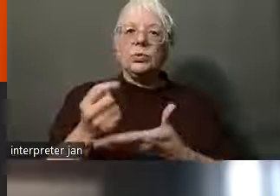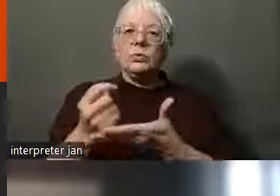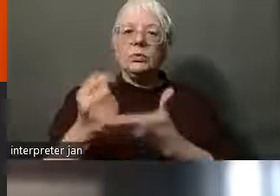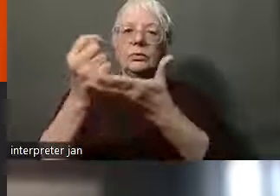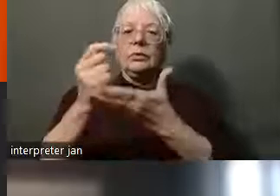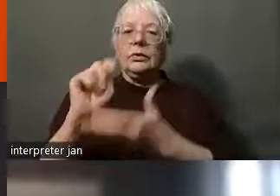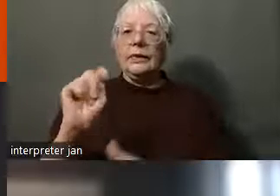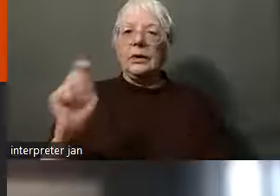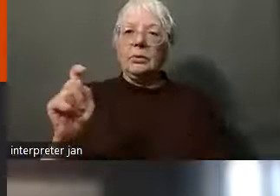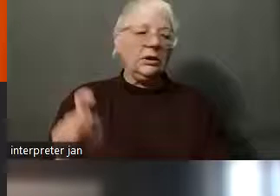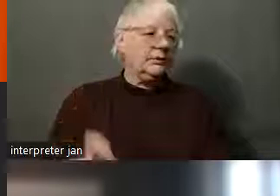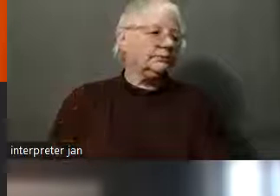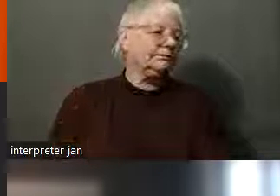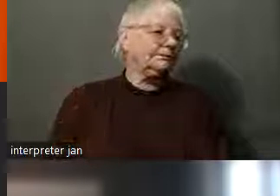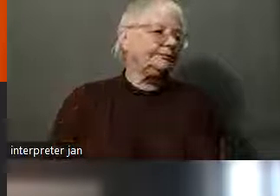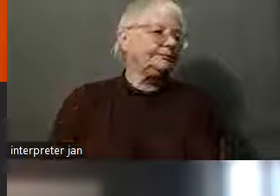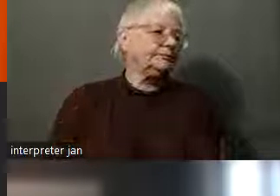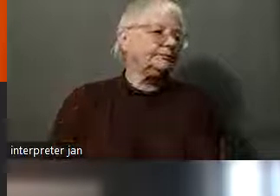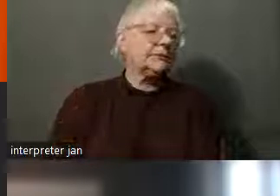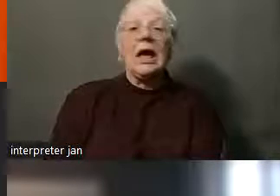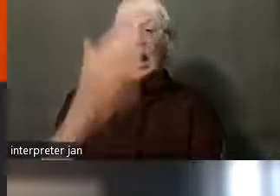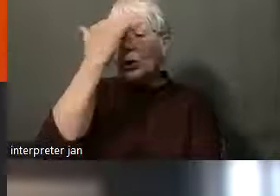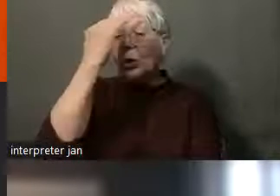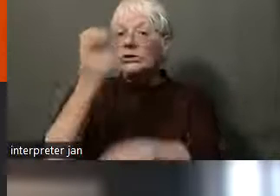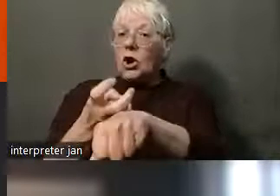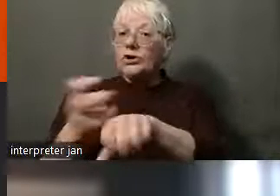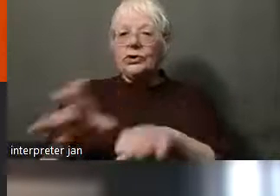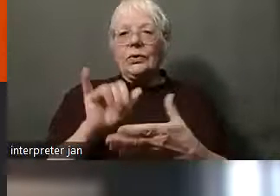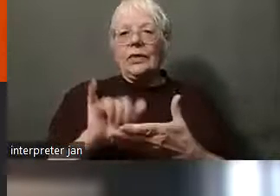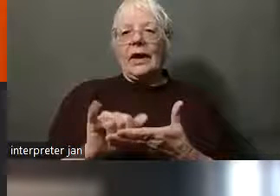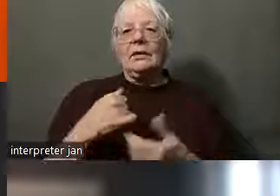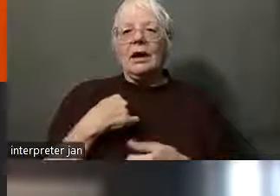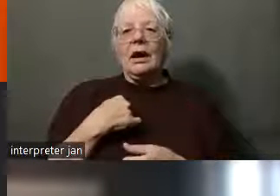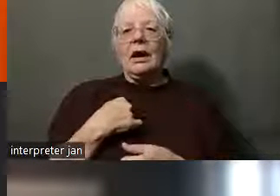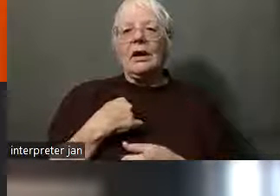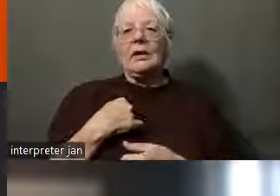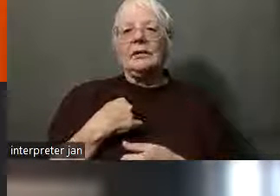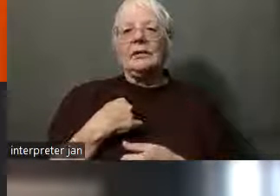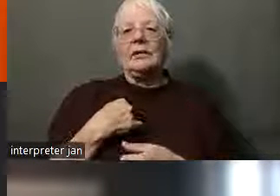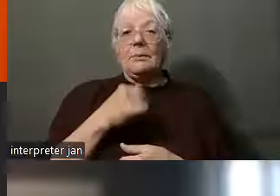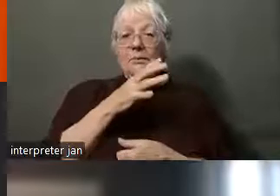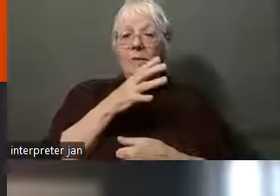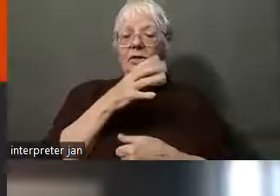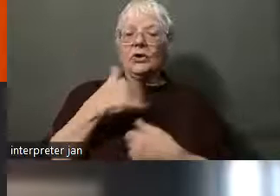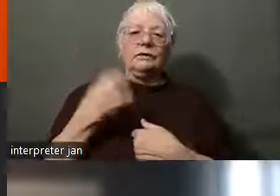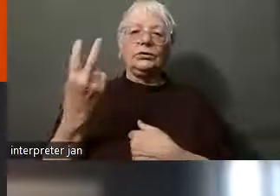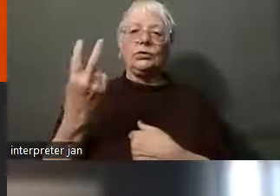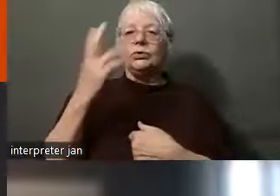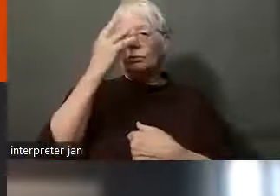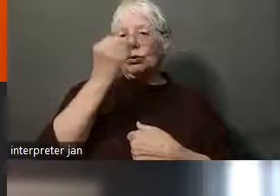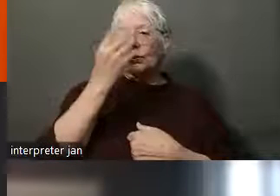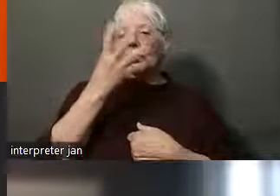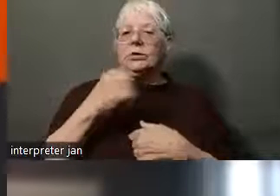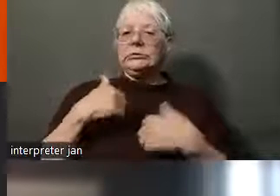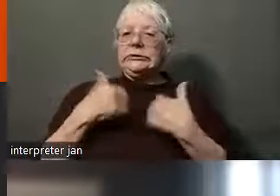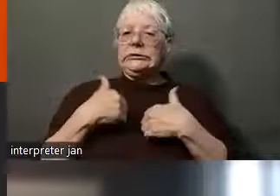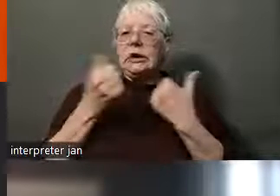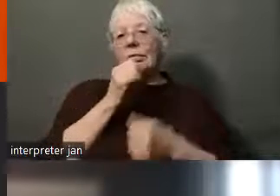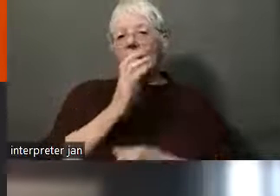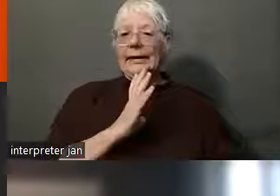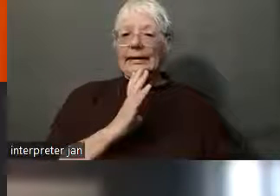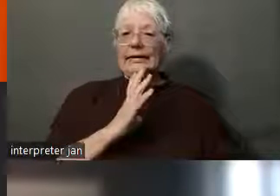fact that it's very hard to do so. I am the mother of two beautiful young ladies. They have